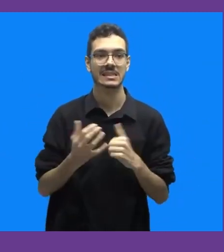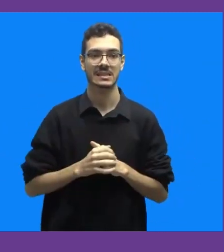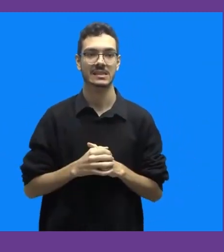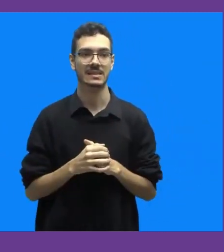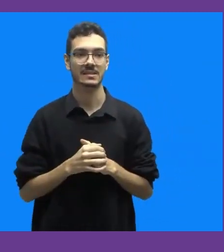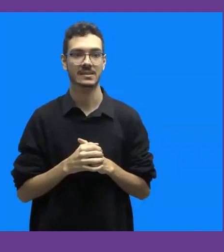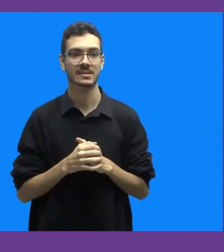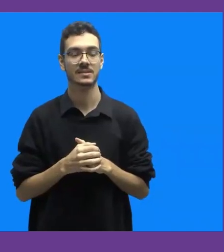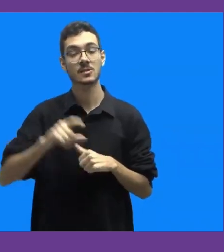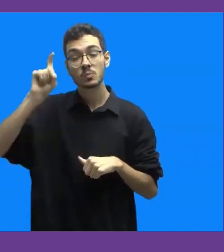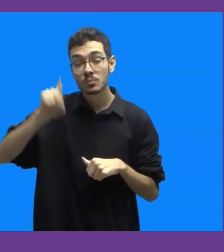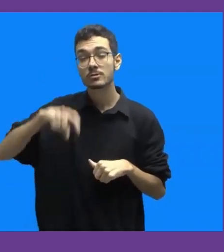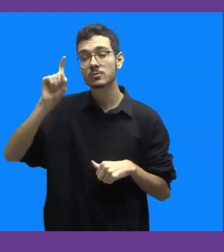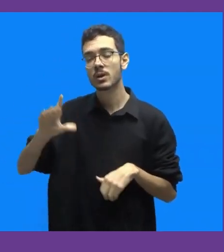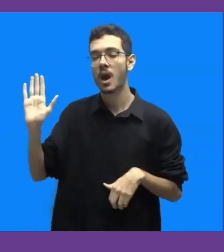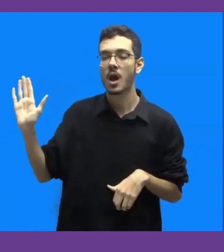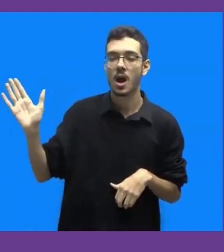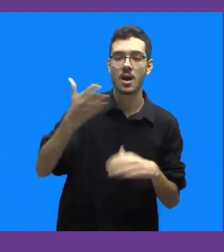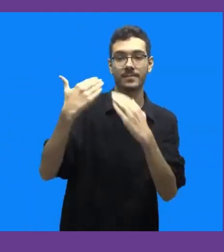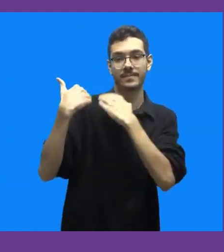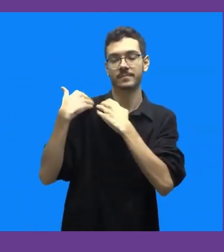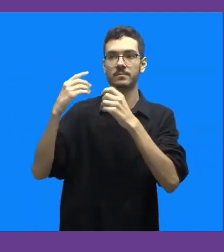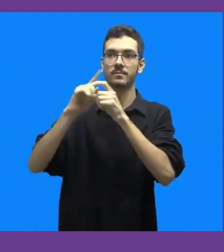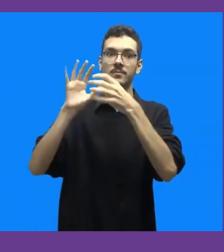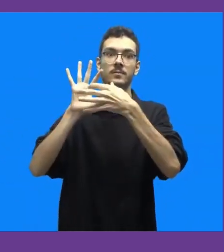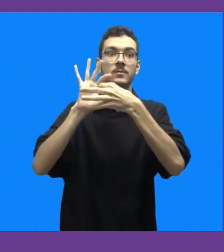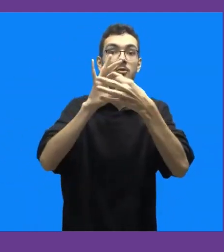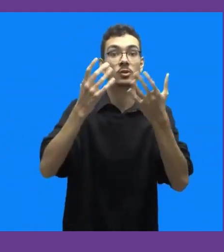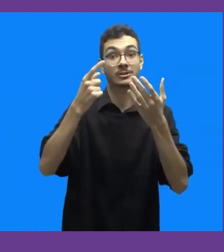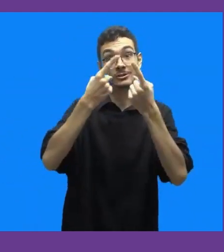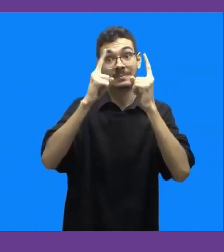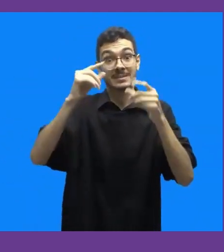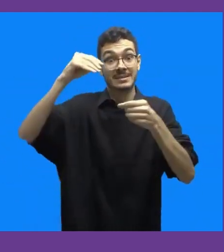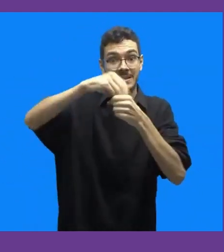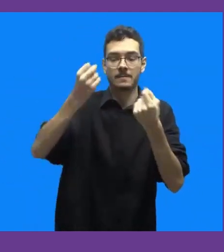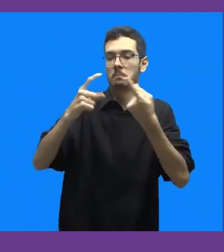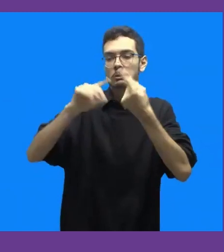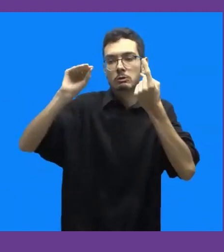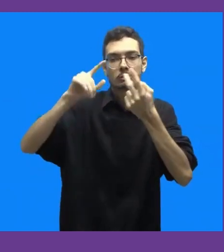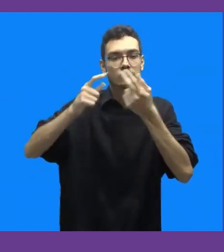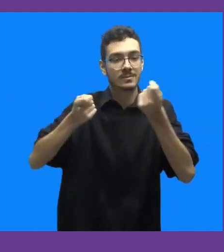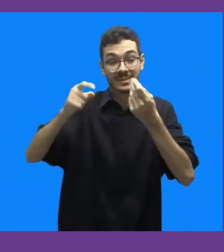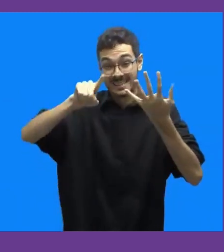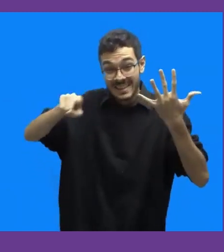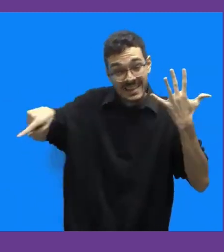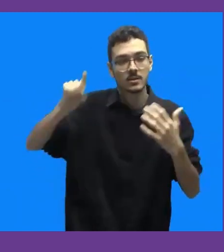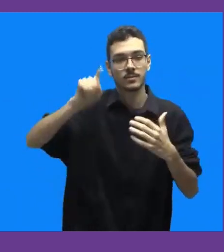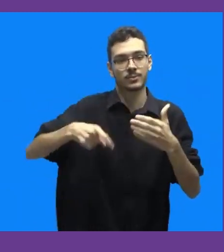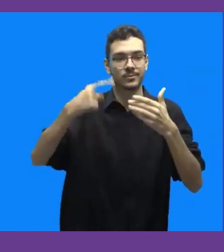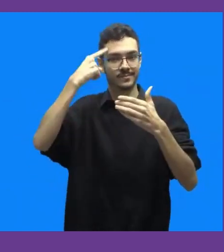role in accessibility and inclusion of persons with disabilities? Okay,